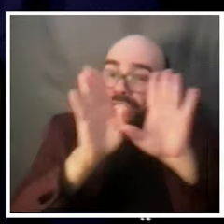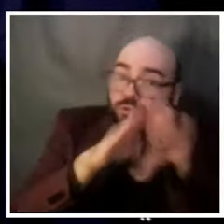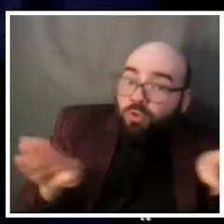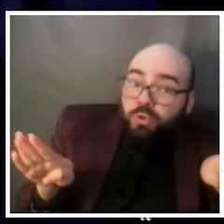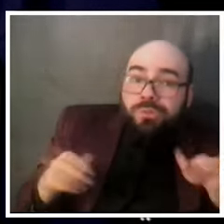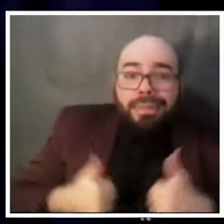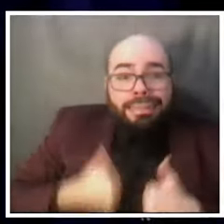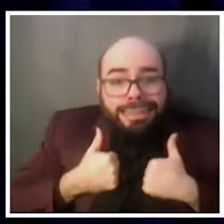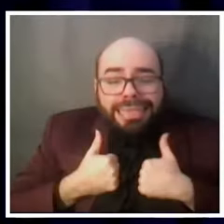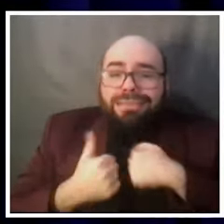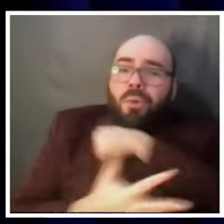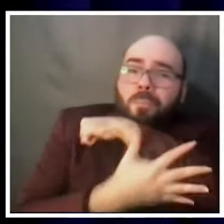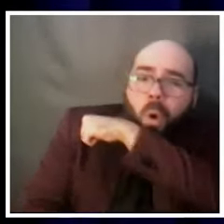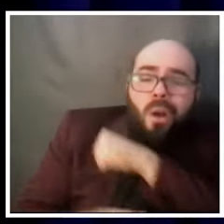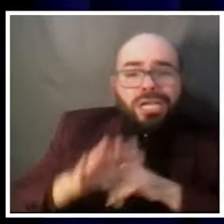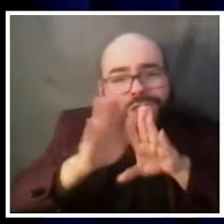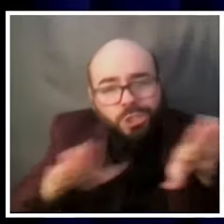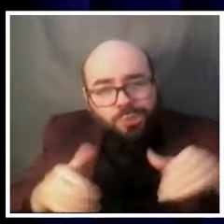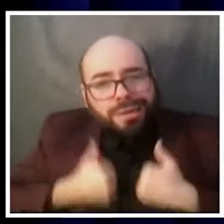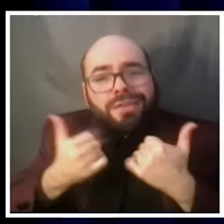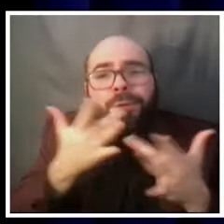No child.